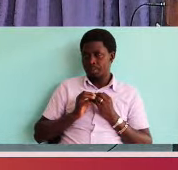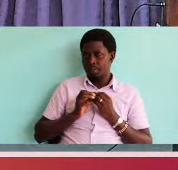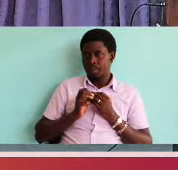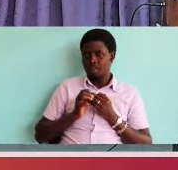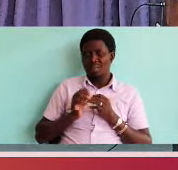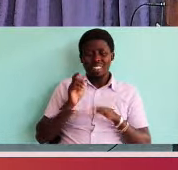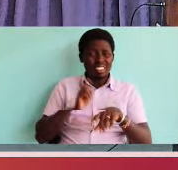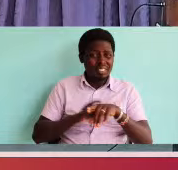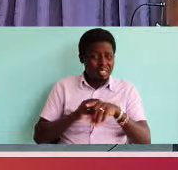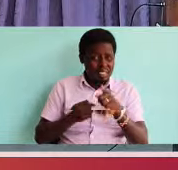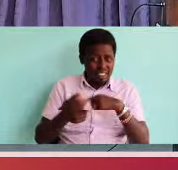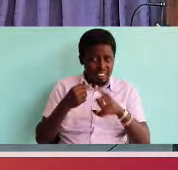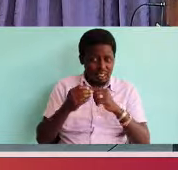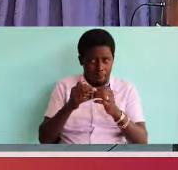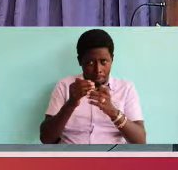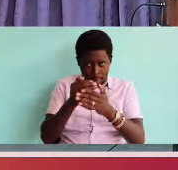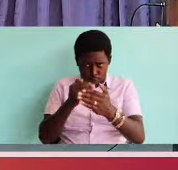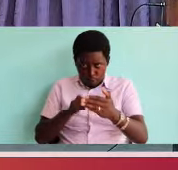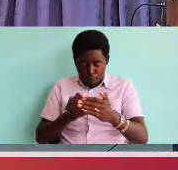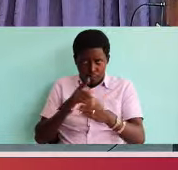When they came before the Lord,